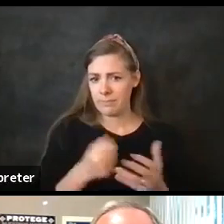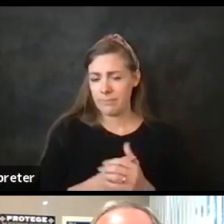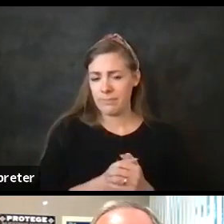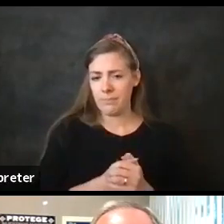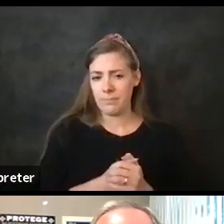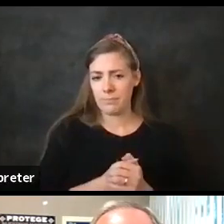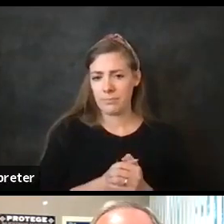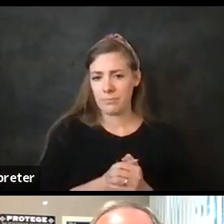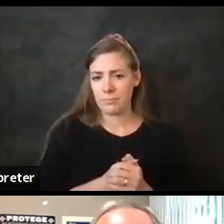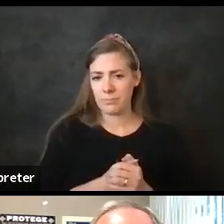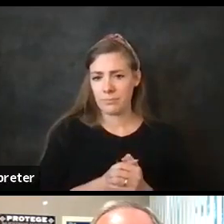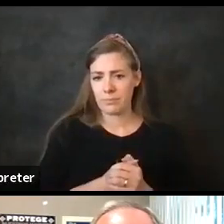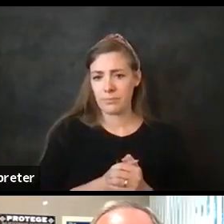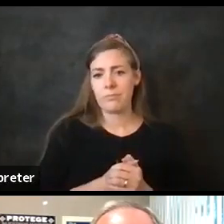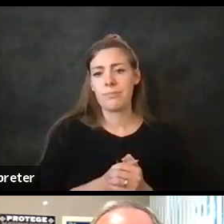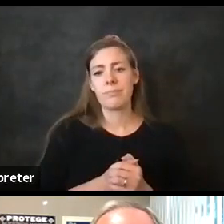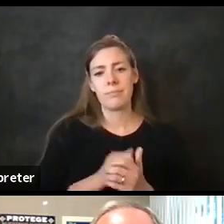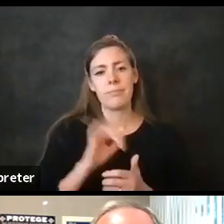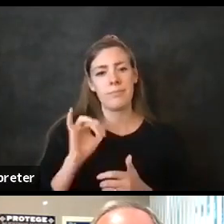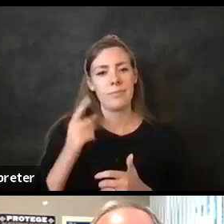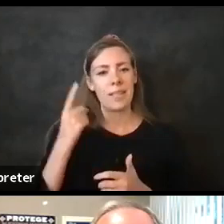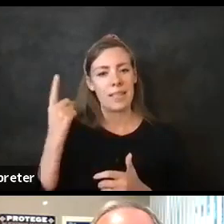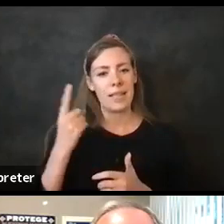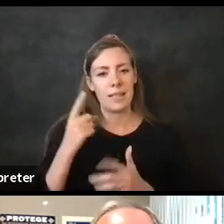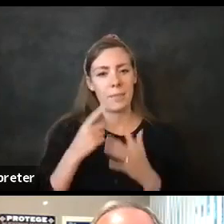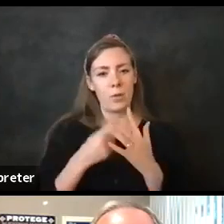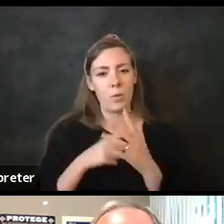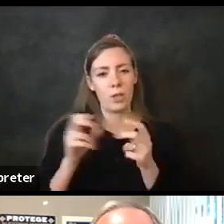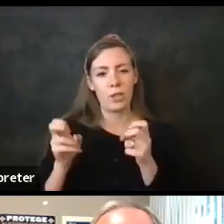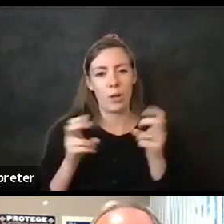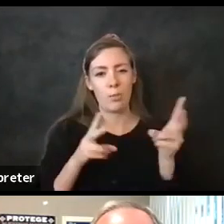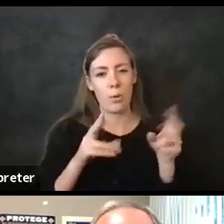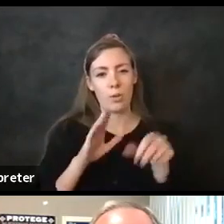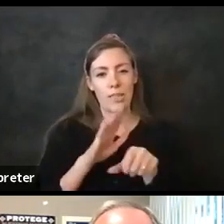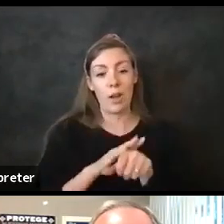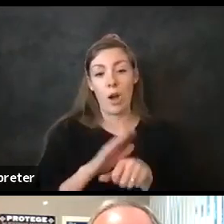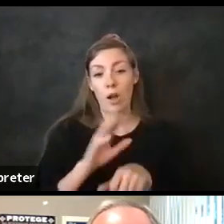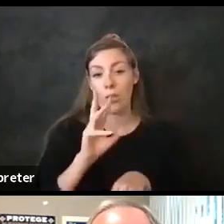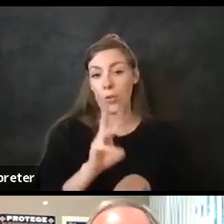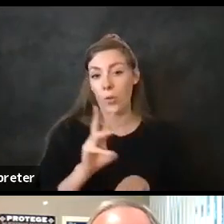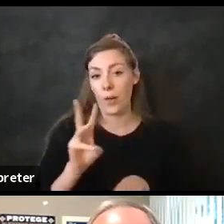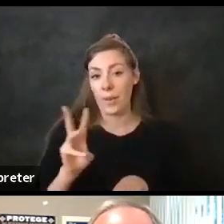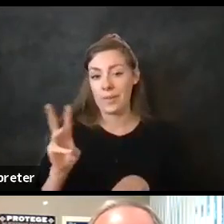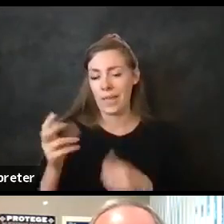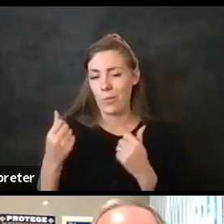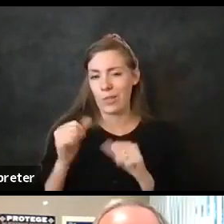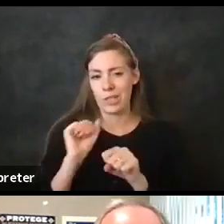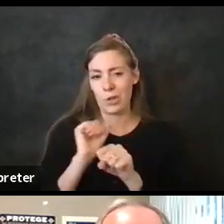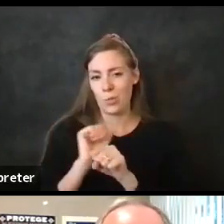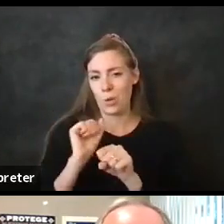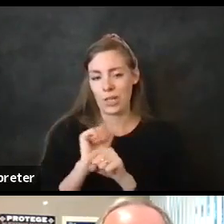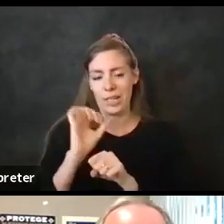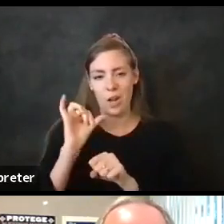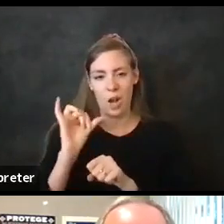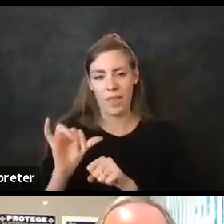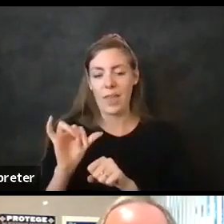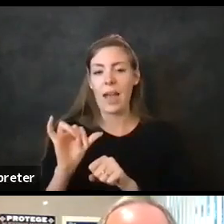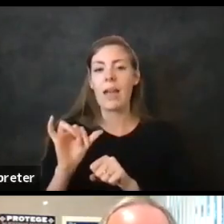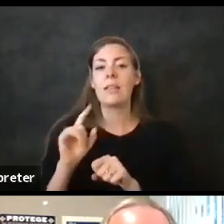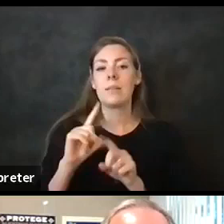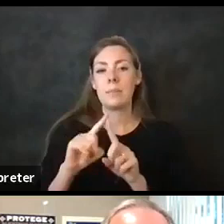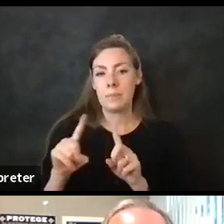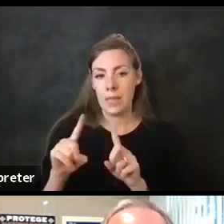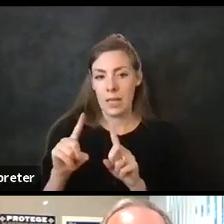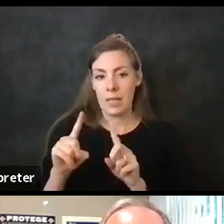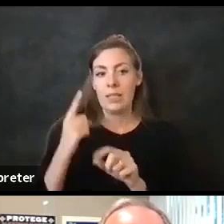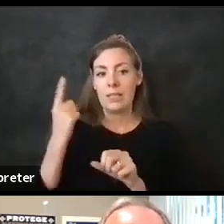that's actually something we are going to start posting on our dashboard. We're working on the display for that, but that is going to be something that can